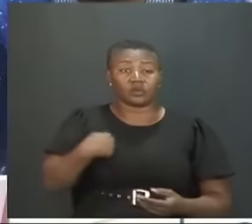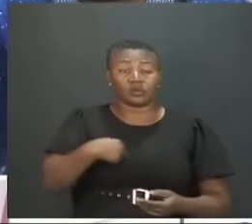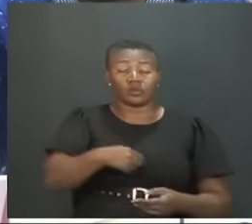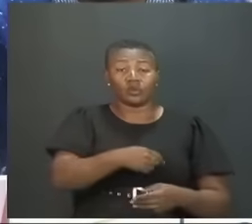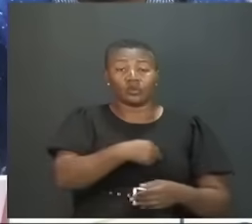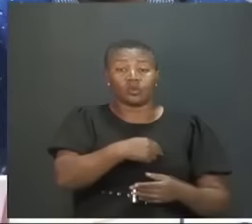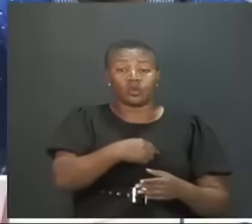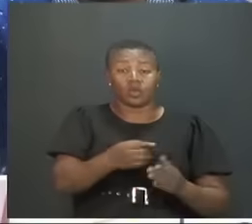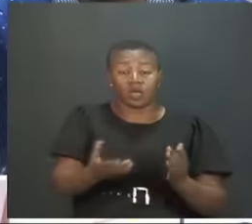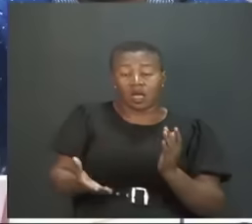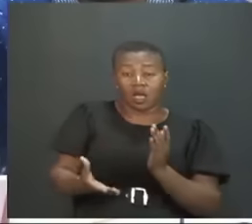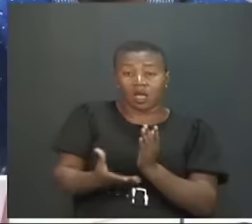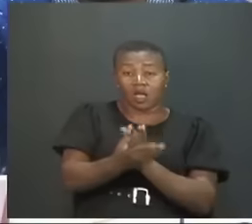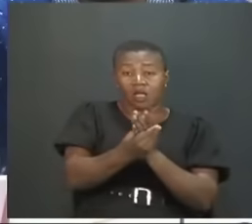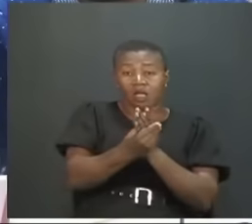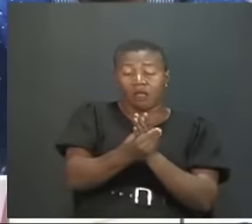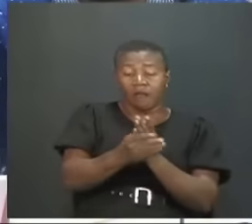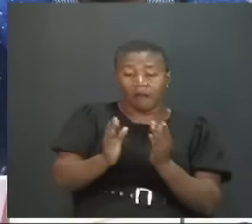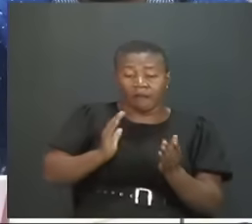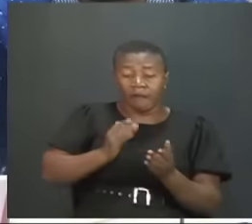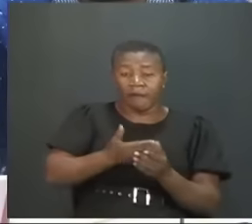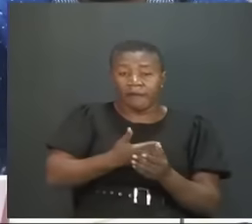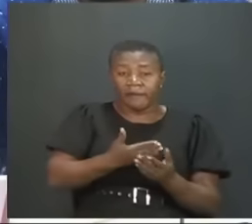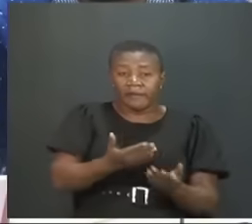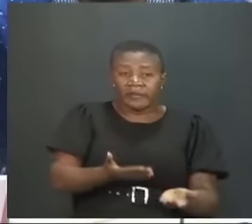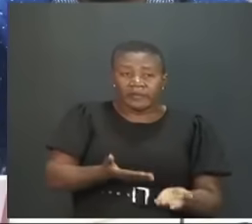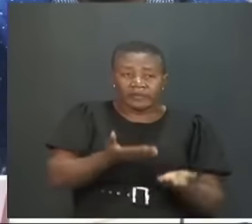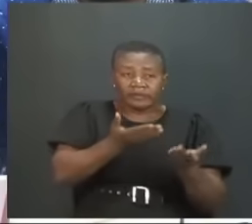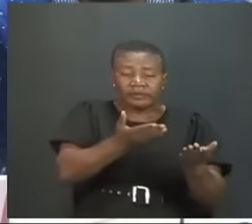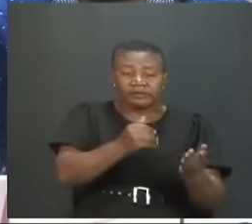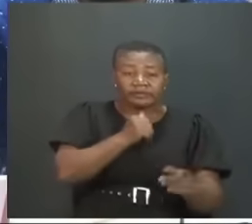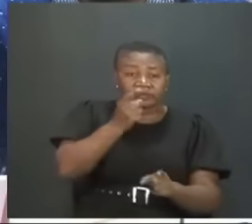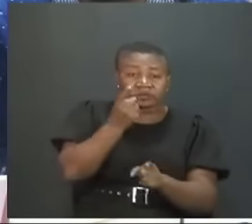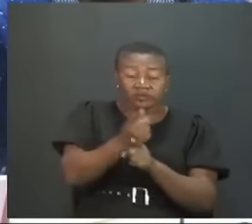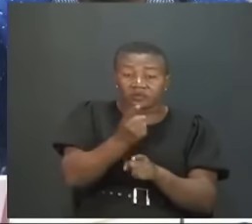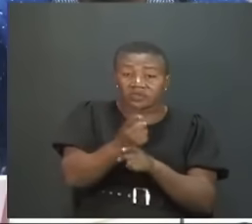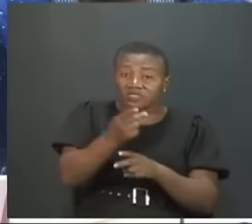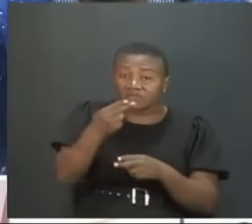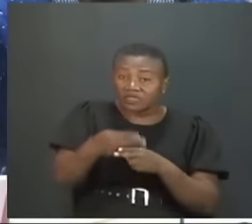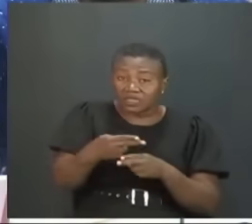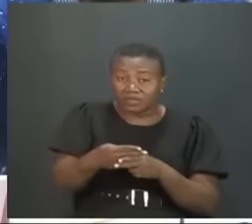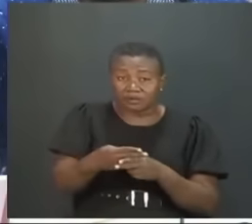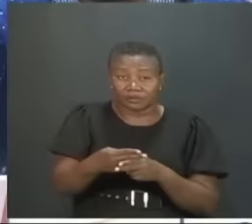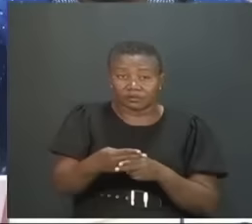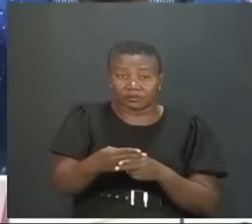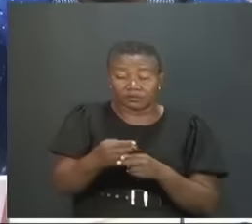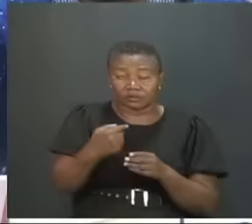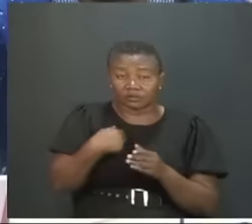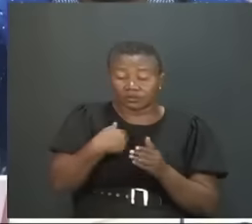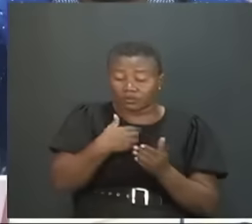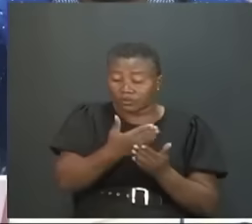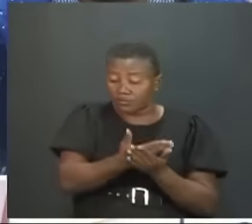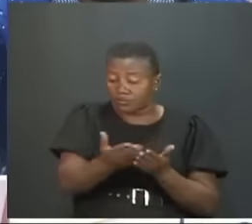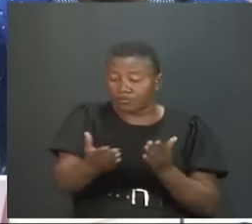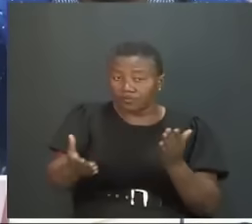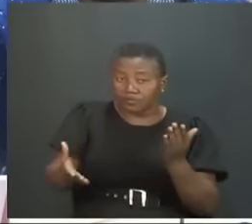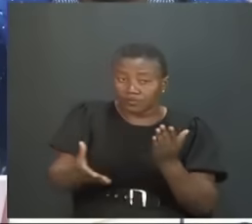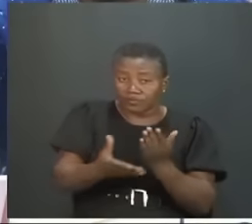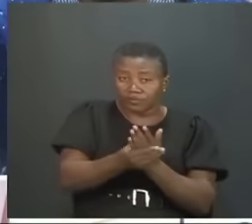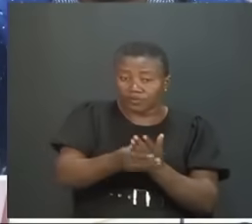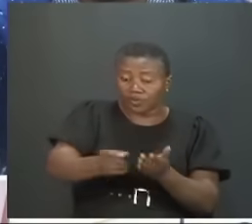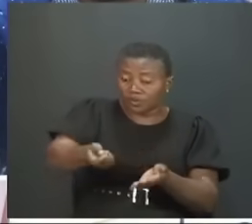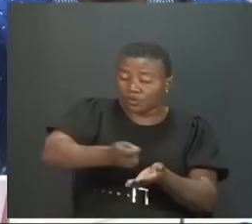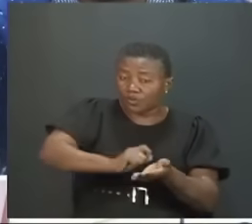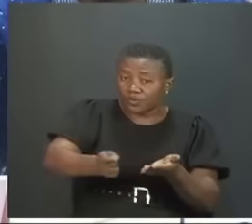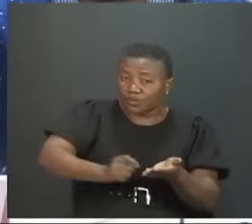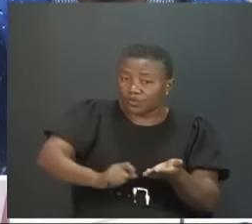That was how transparent we were. We didn't just send a lame application. We attach a written